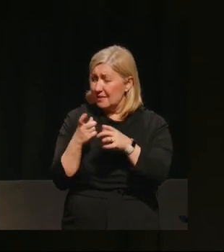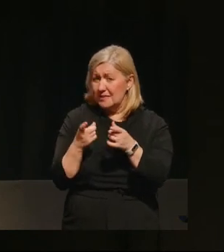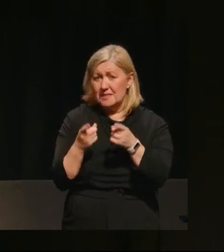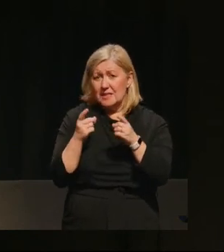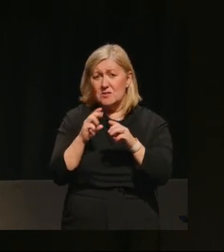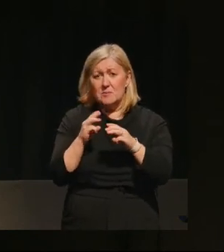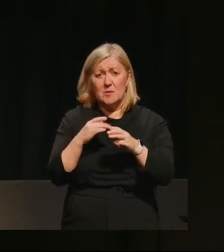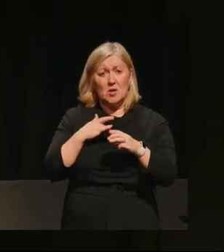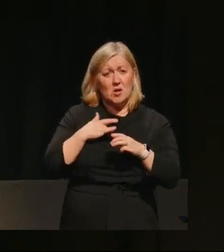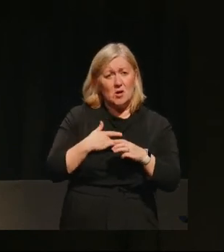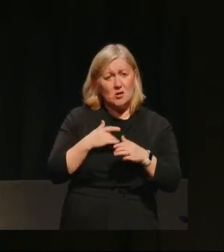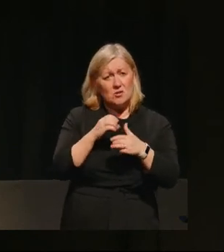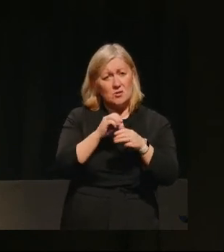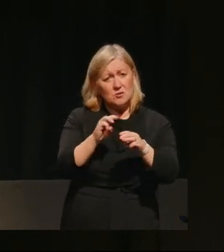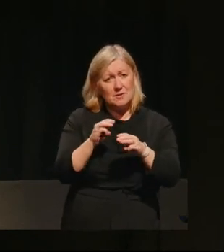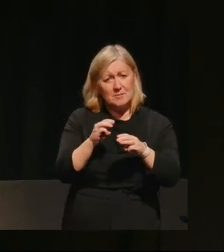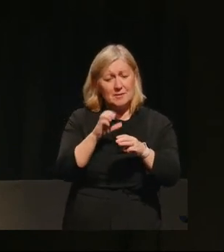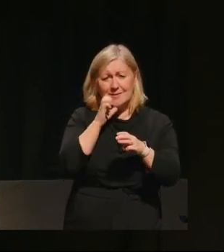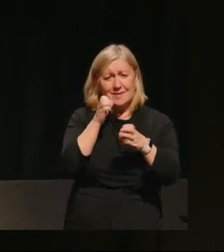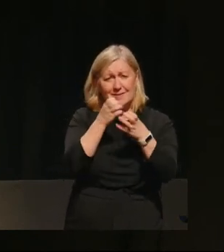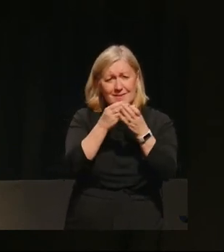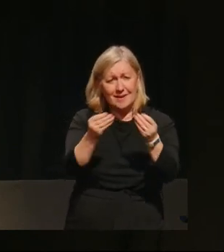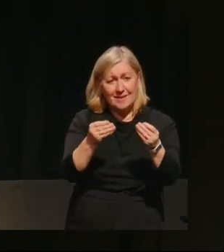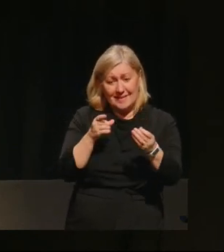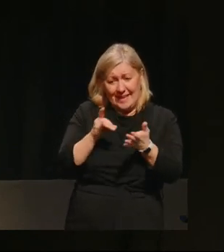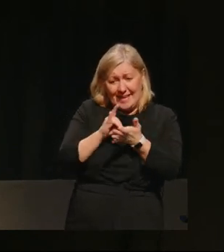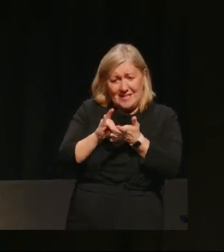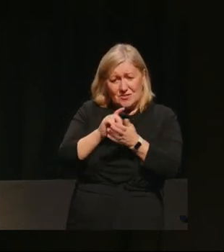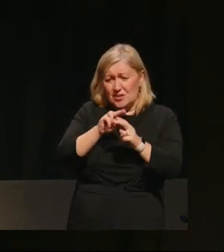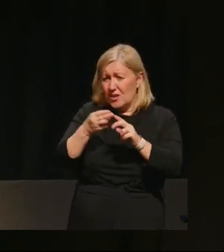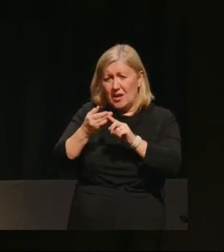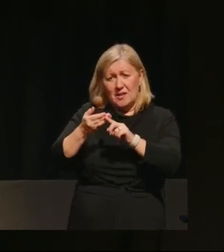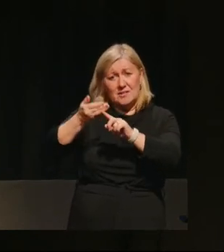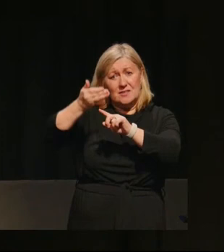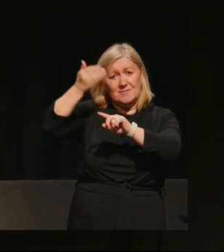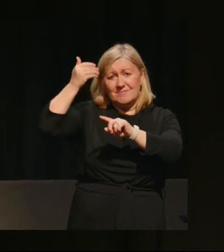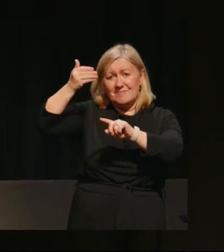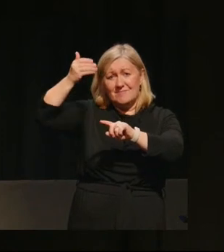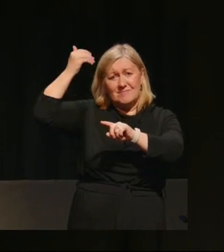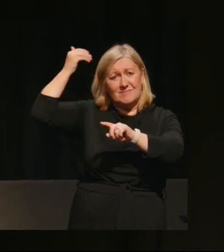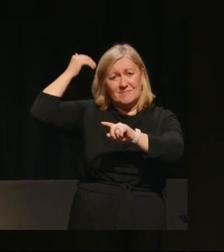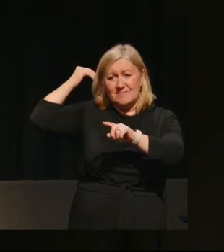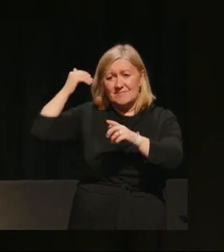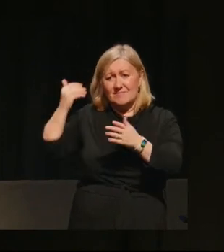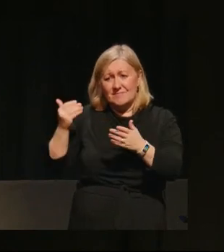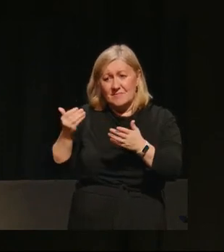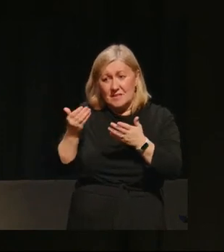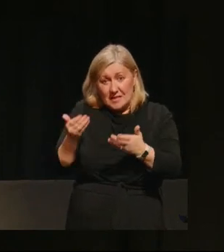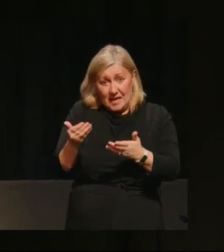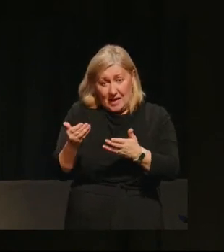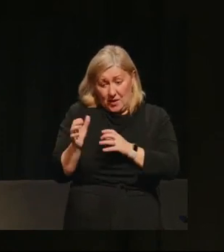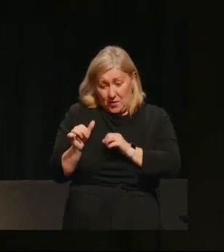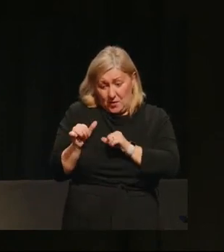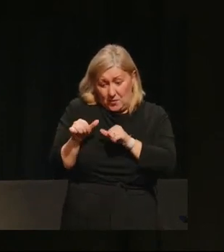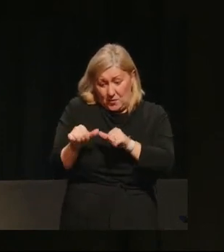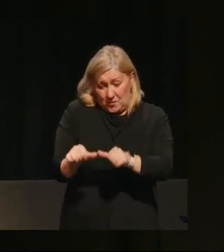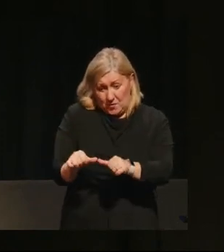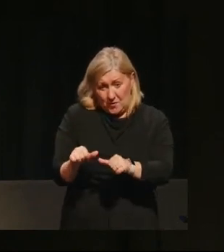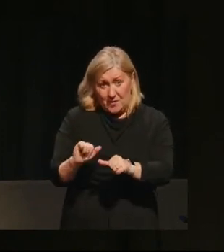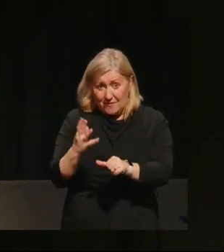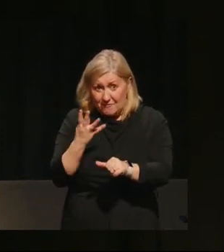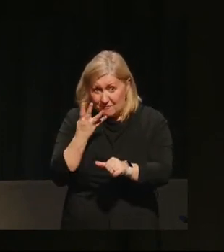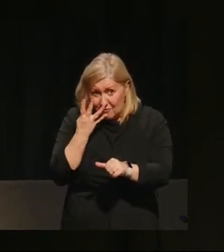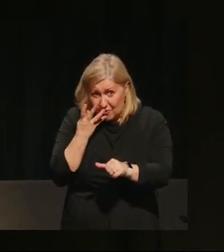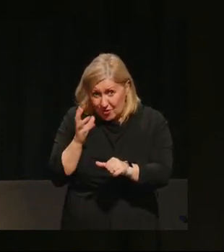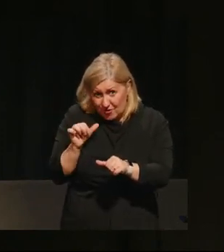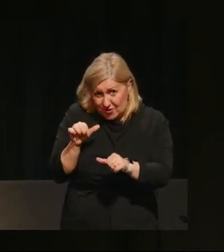away. This history is not that long ago. I'm raising my son, a fourth generation